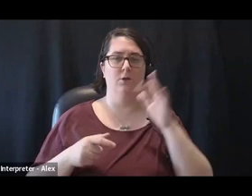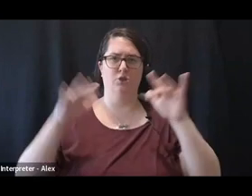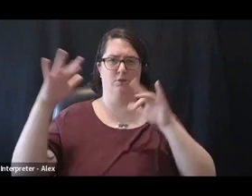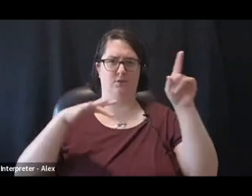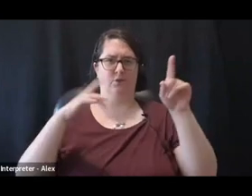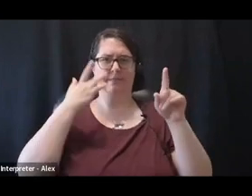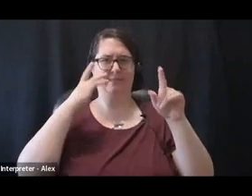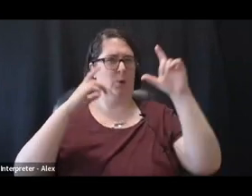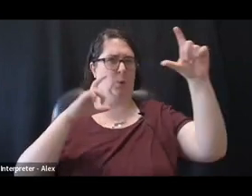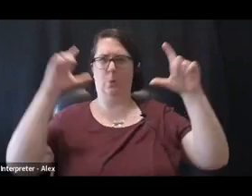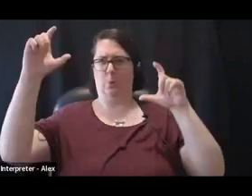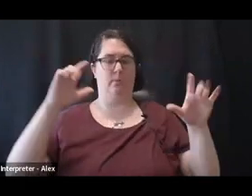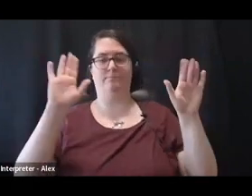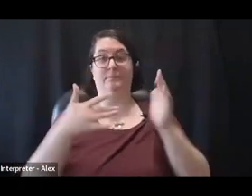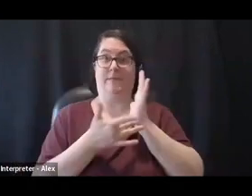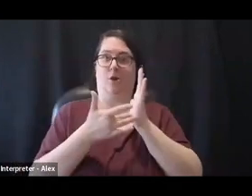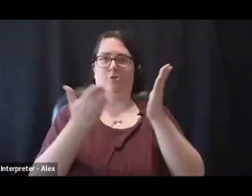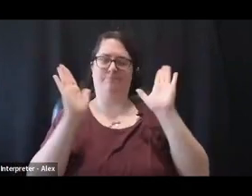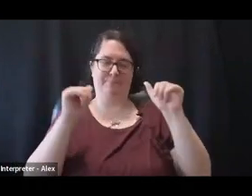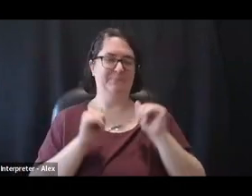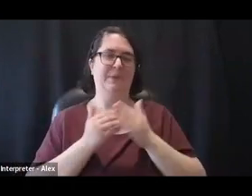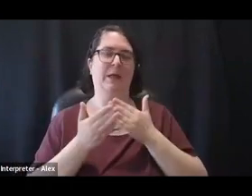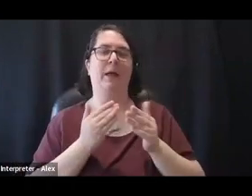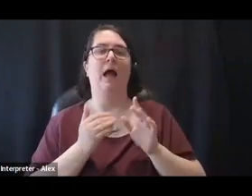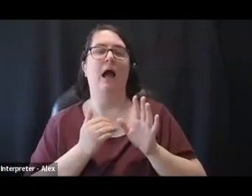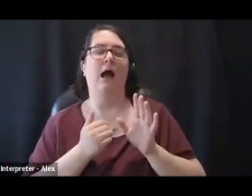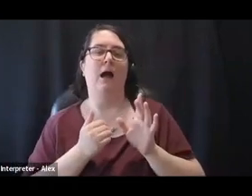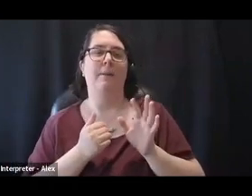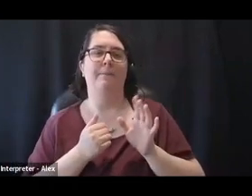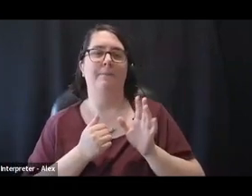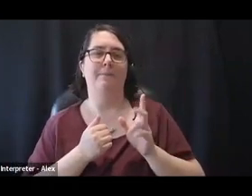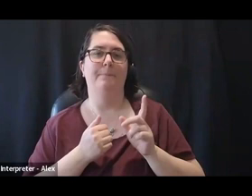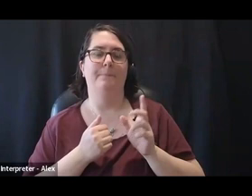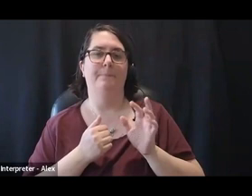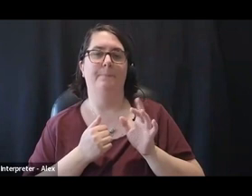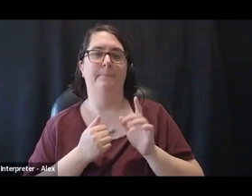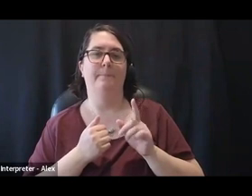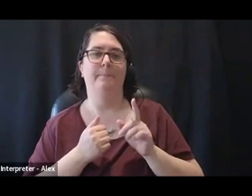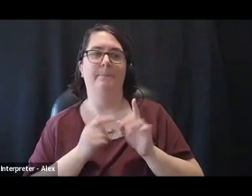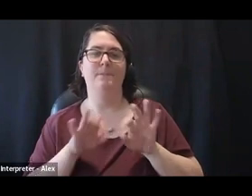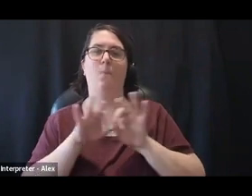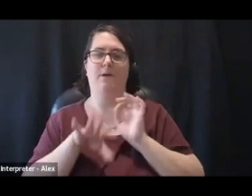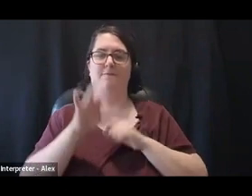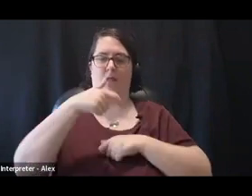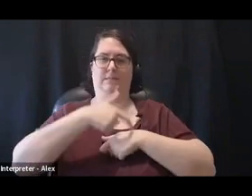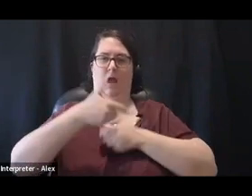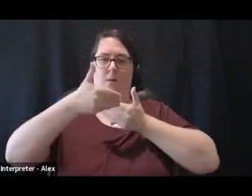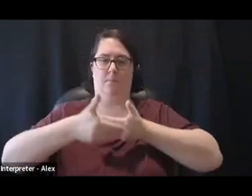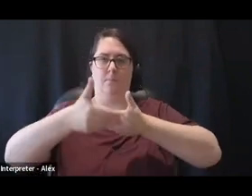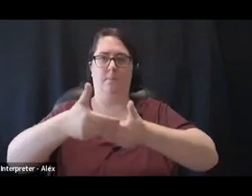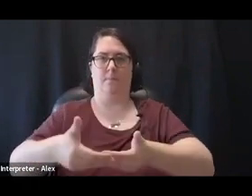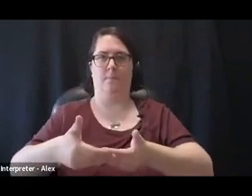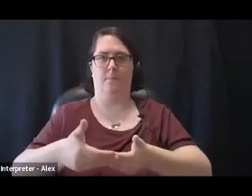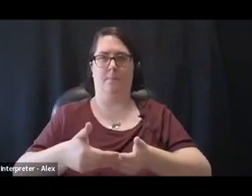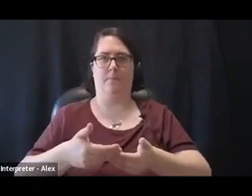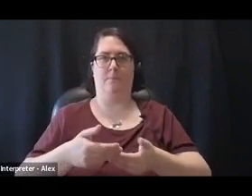thing, technology, but the best thing that I can say is that, you know, find those stages, and it's, I don't think it's going to be the